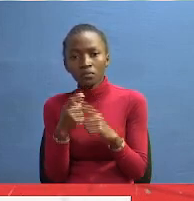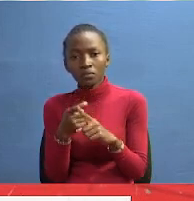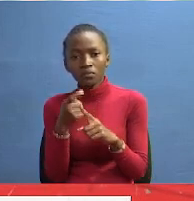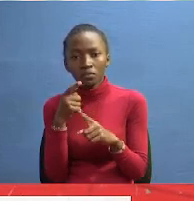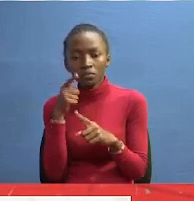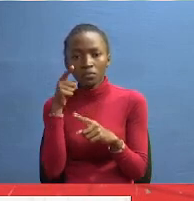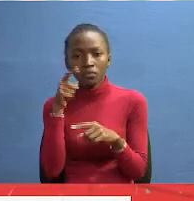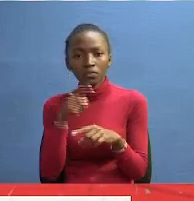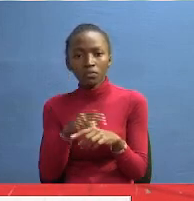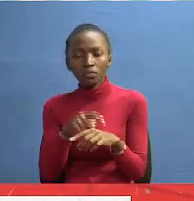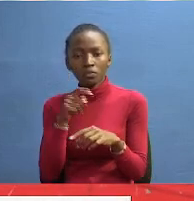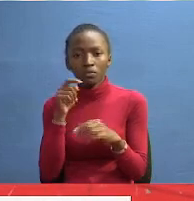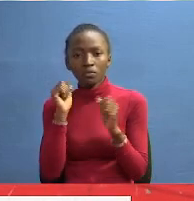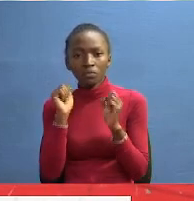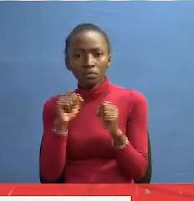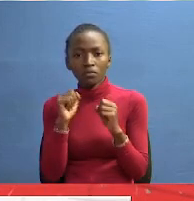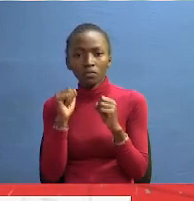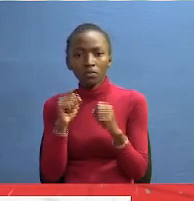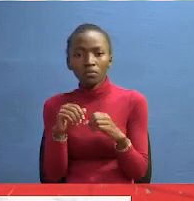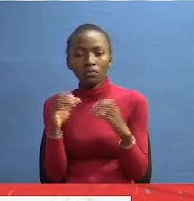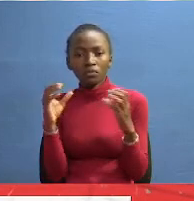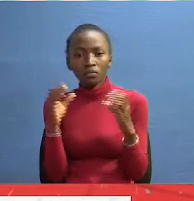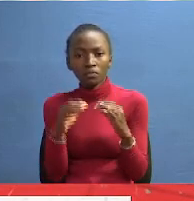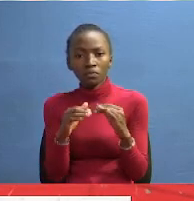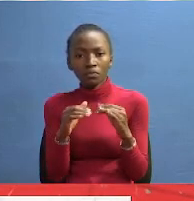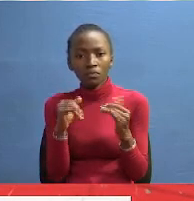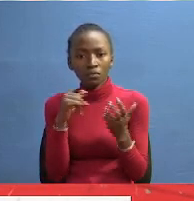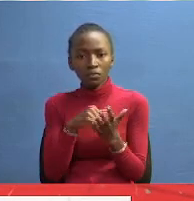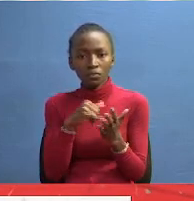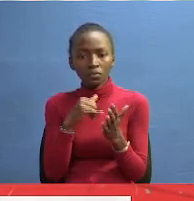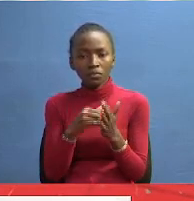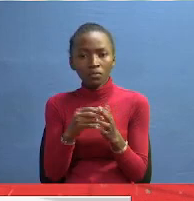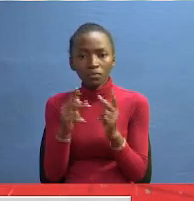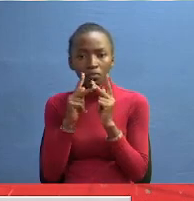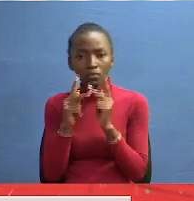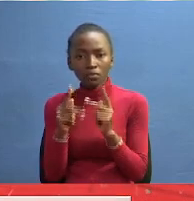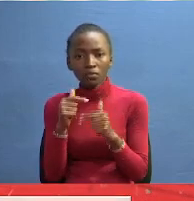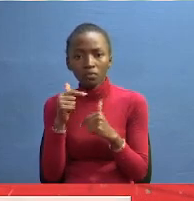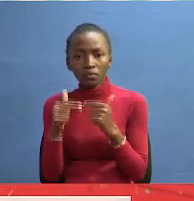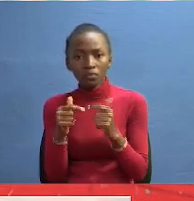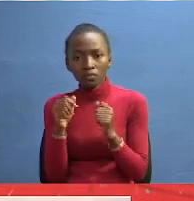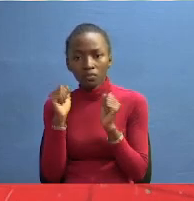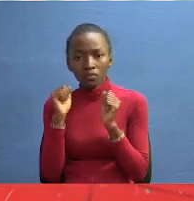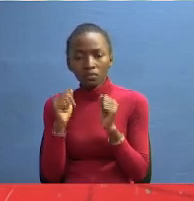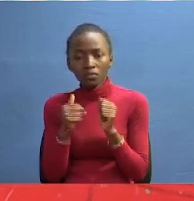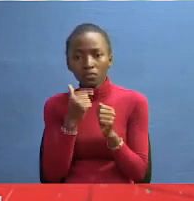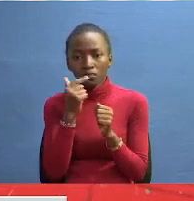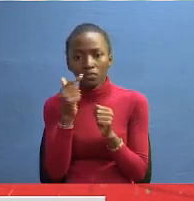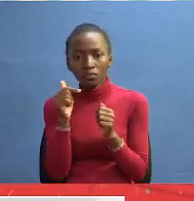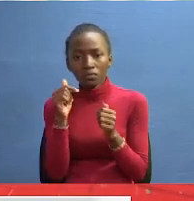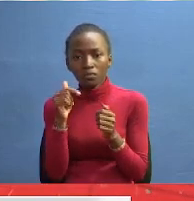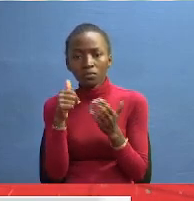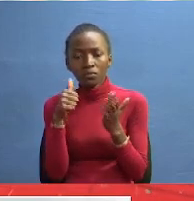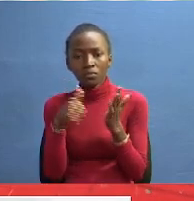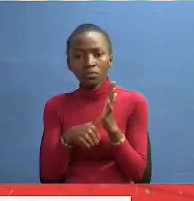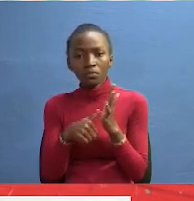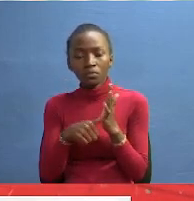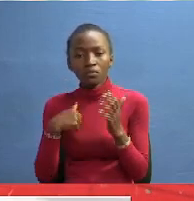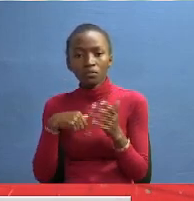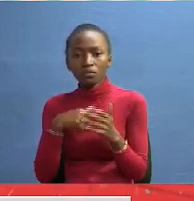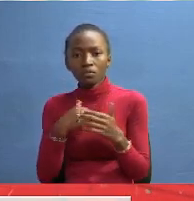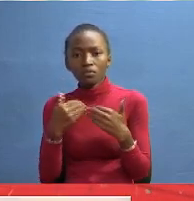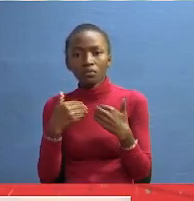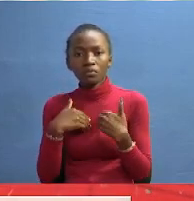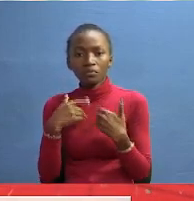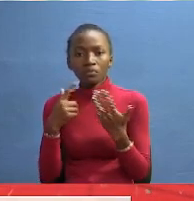that then the group that is involved in the peace process can now be able to say, these these are the problems that are ailing us, and this is the best way